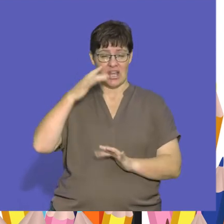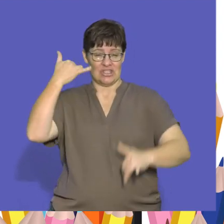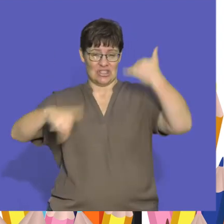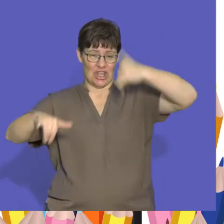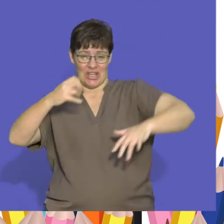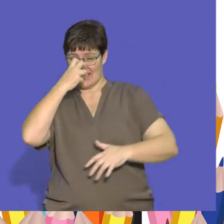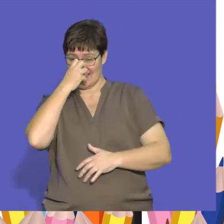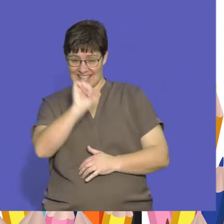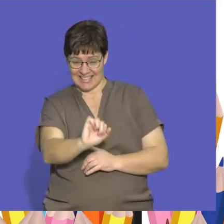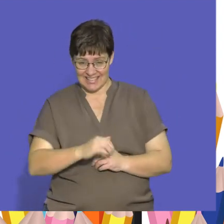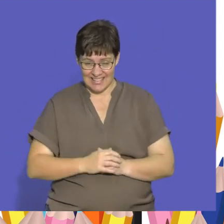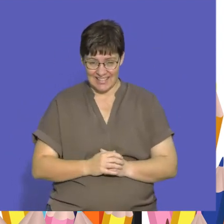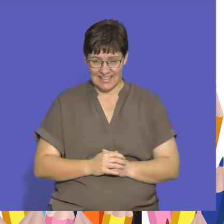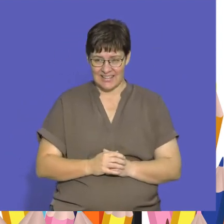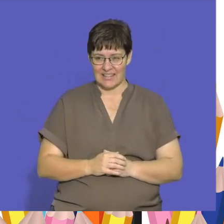Circus, circus.